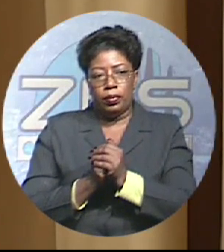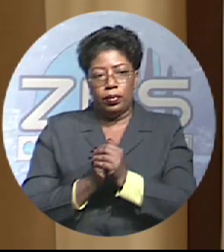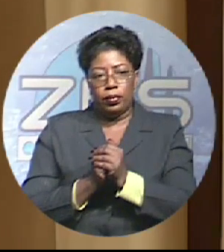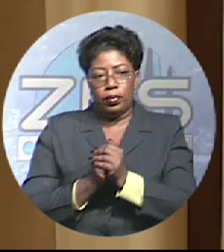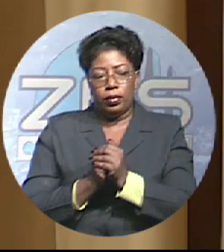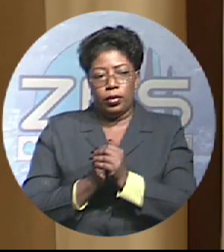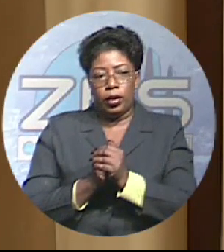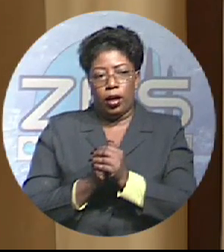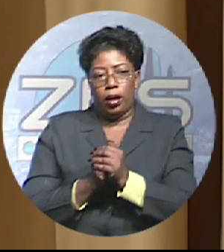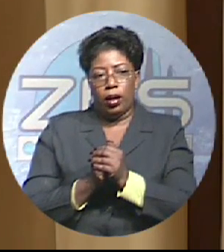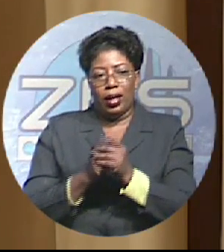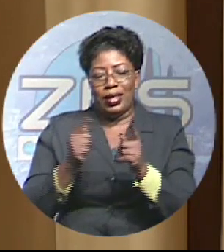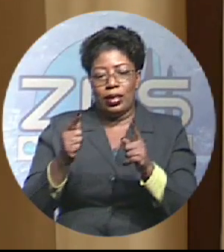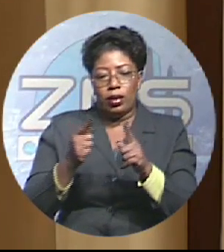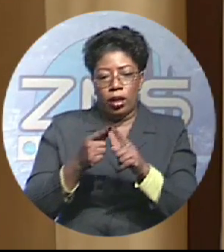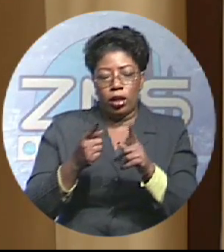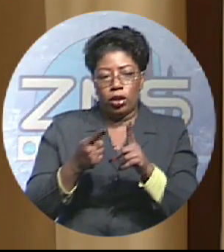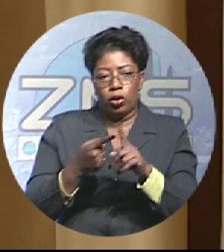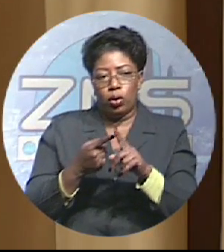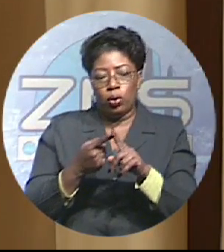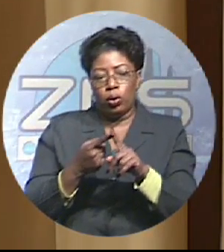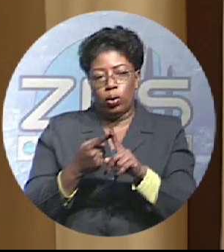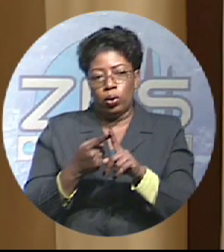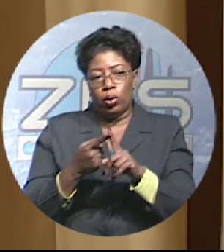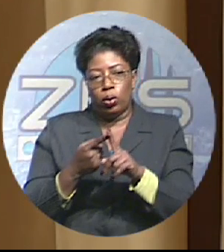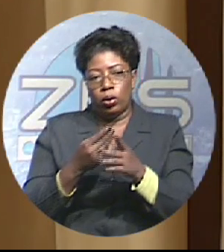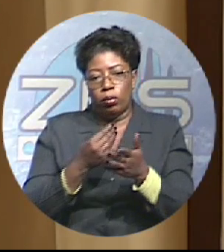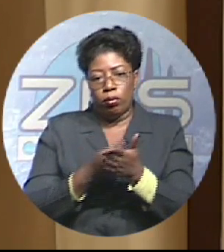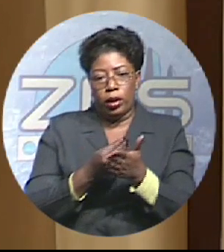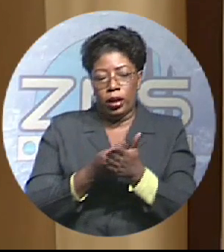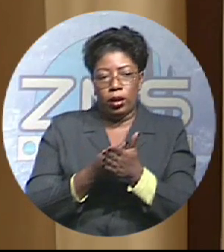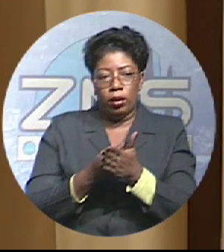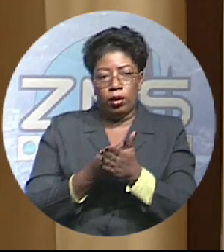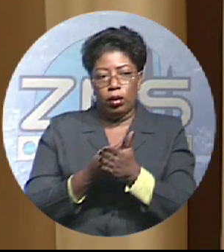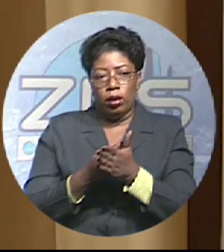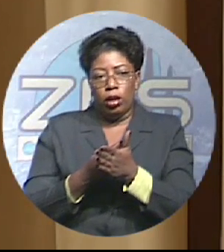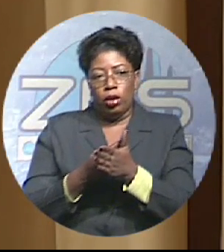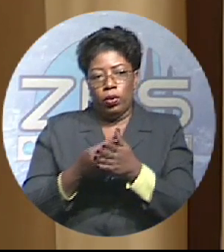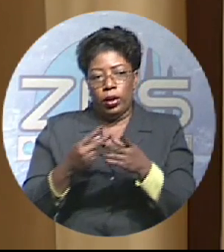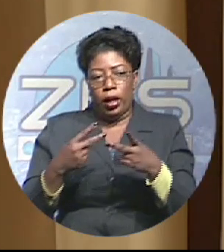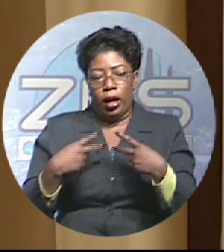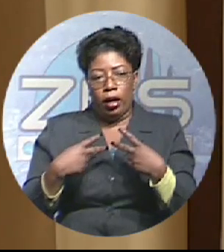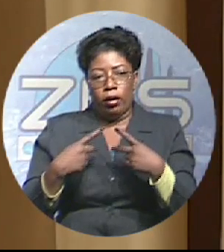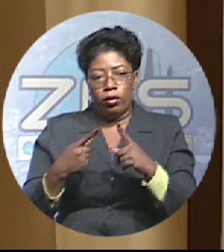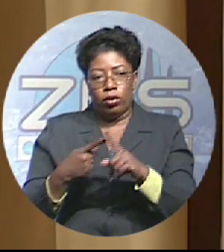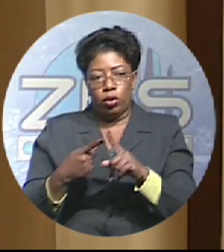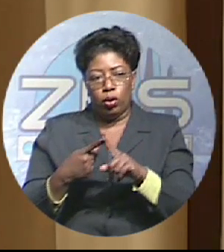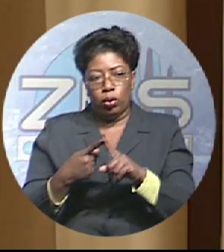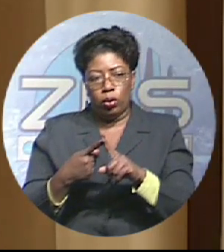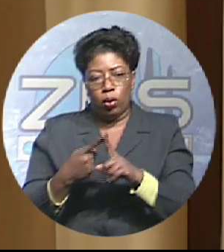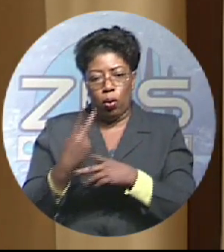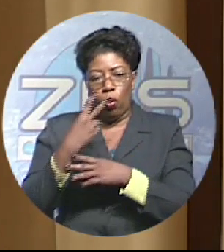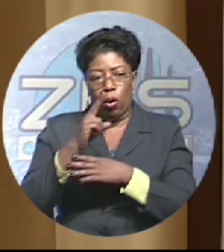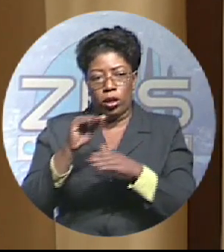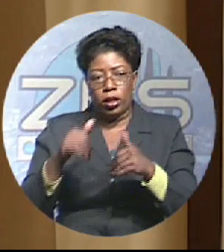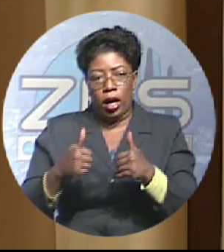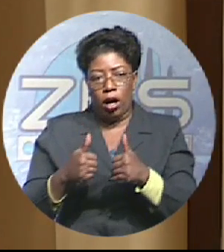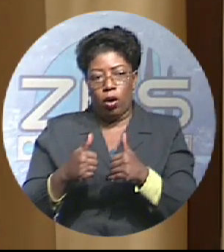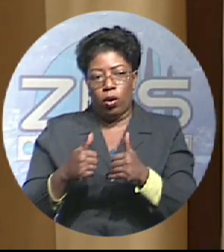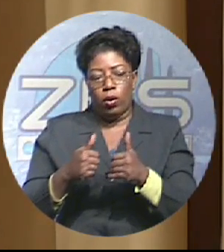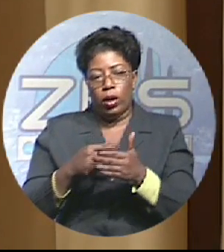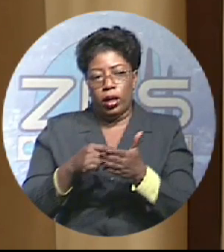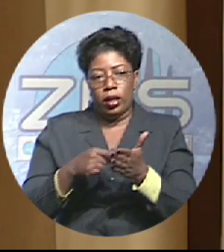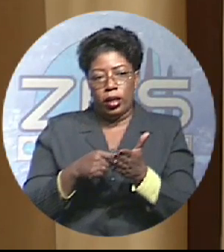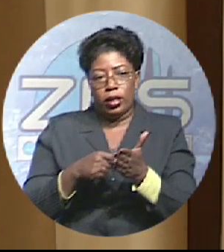money and to sort of those commercial enterprises, we have to basically sort of watch how that's playing